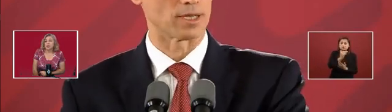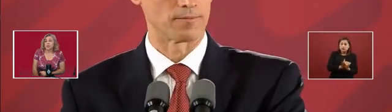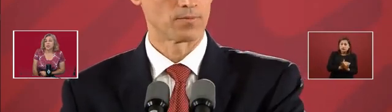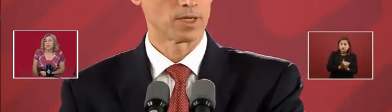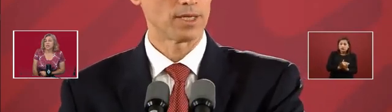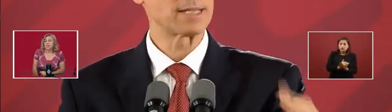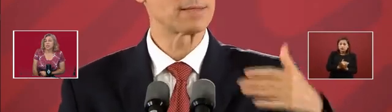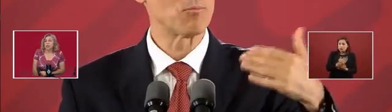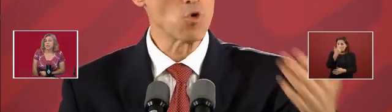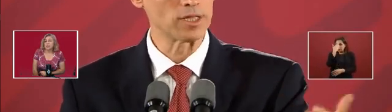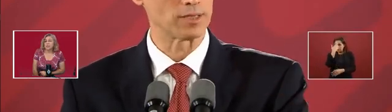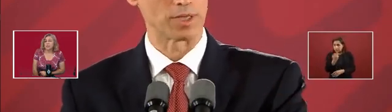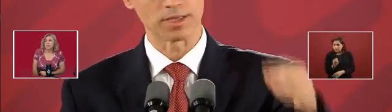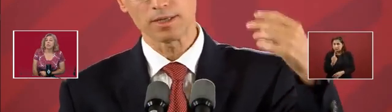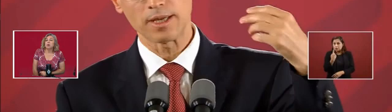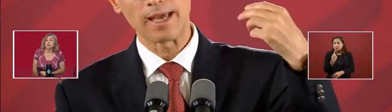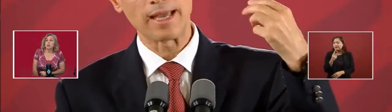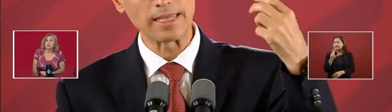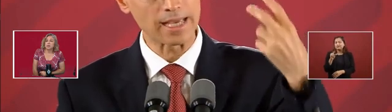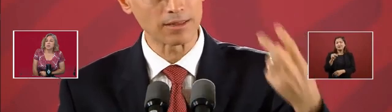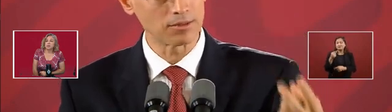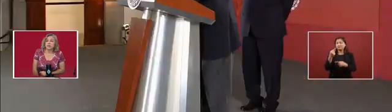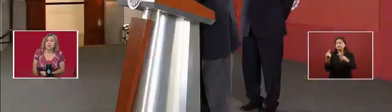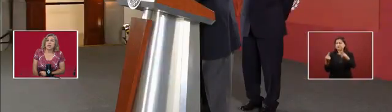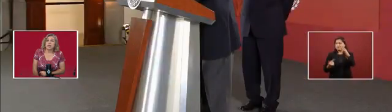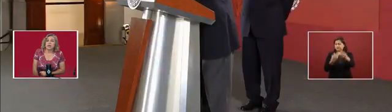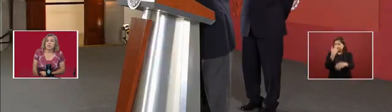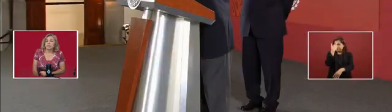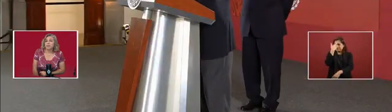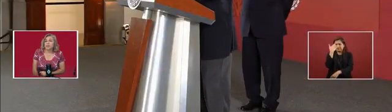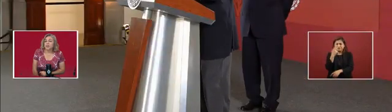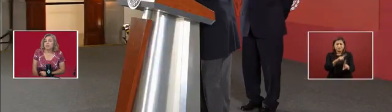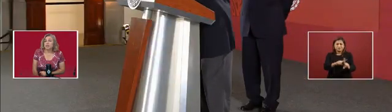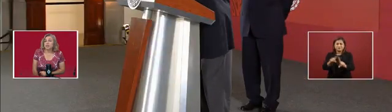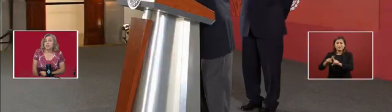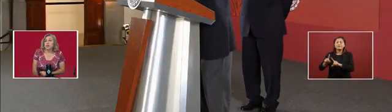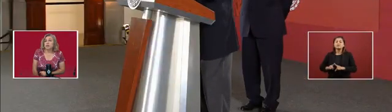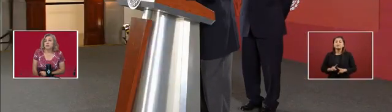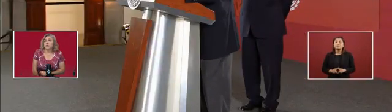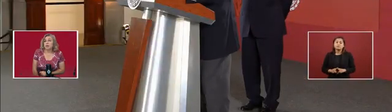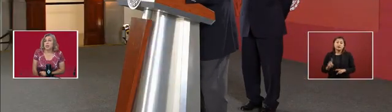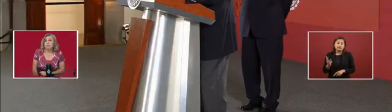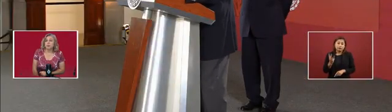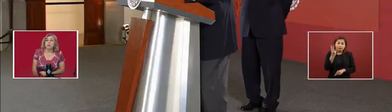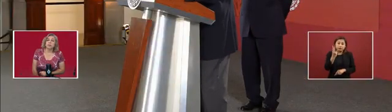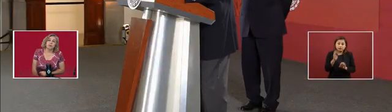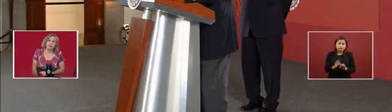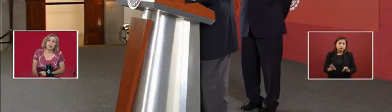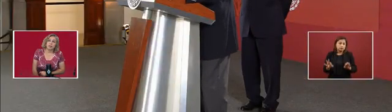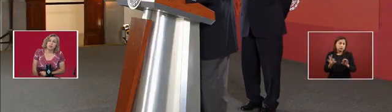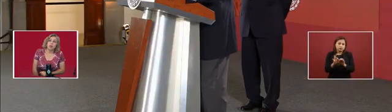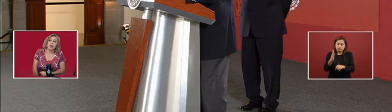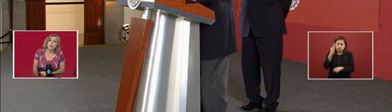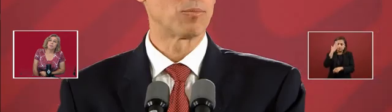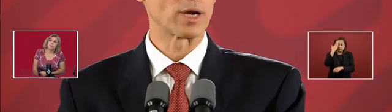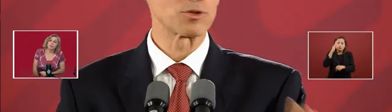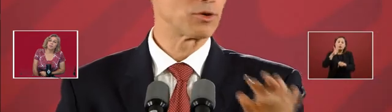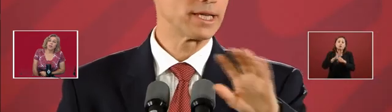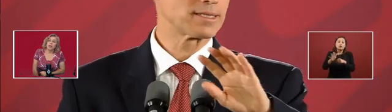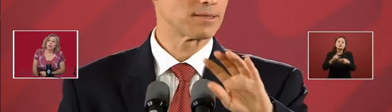The reason as of this date that we have a high, that in the world 312 more